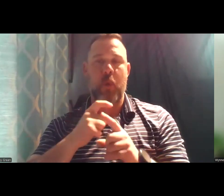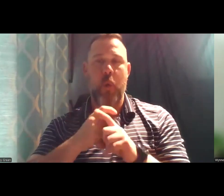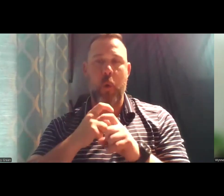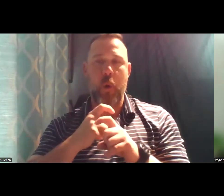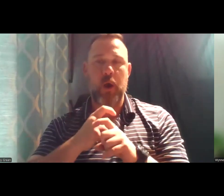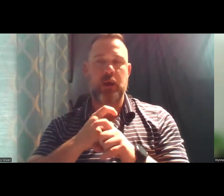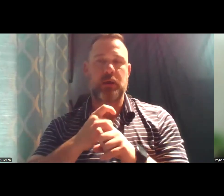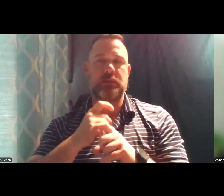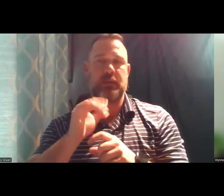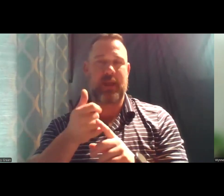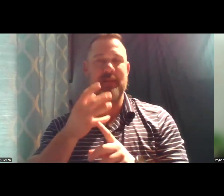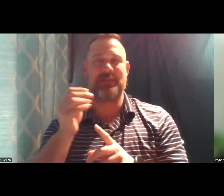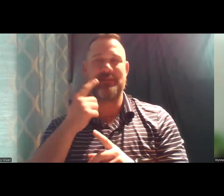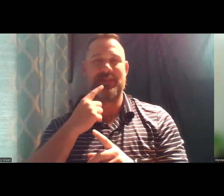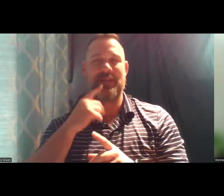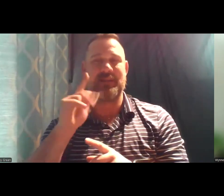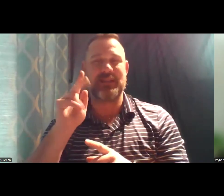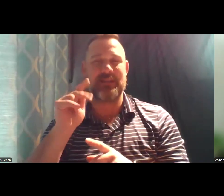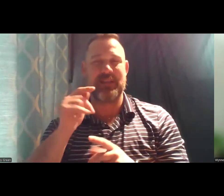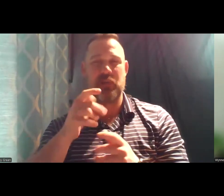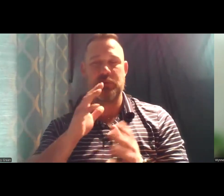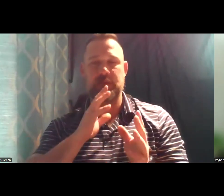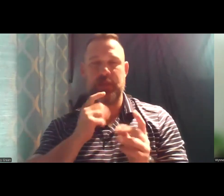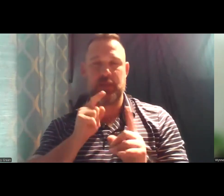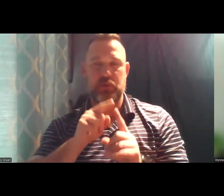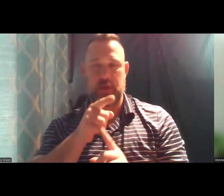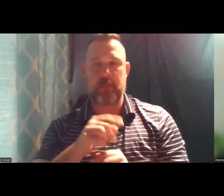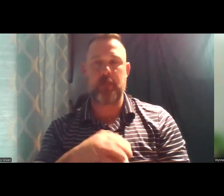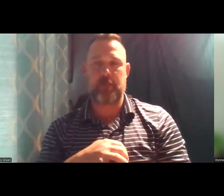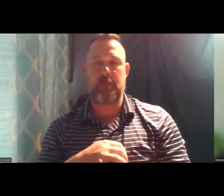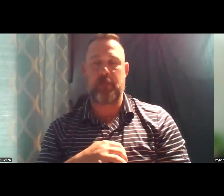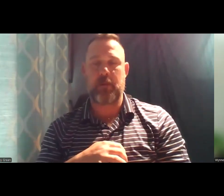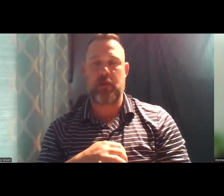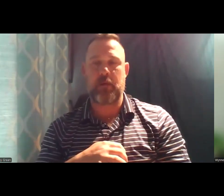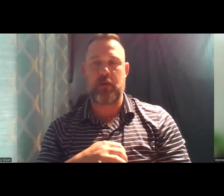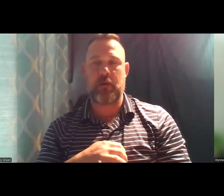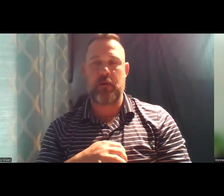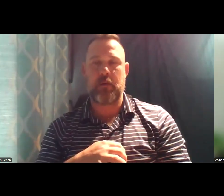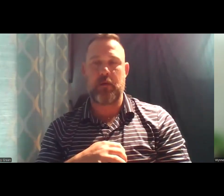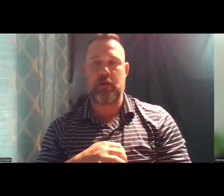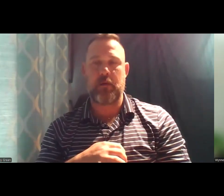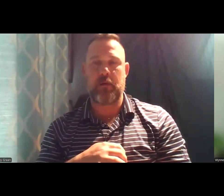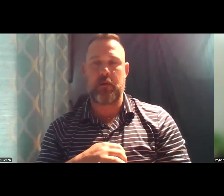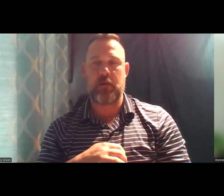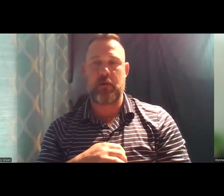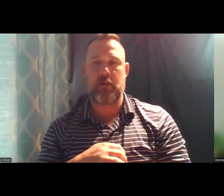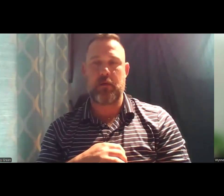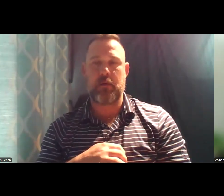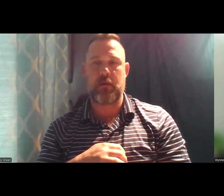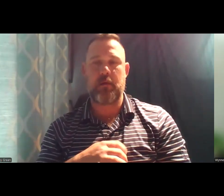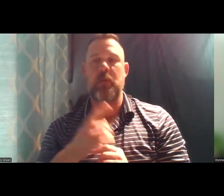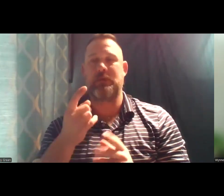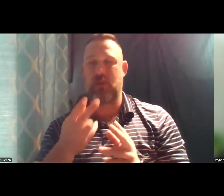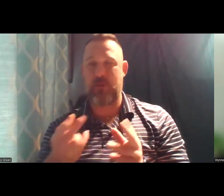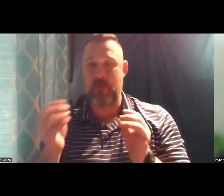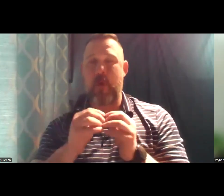was talking to him. Bob wished to help his brother more, but was experiencing increasing arguments